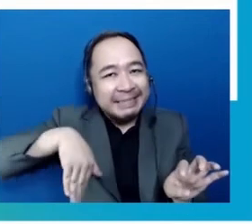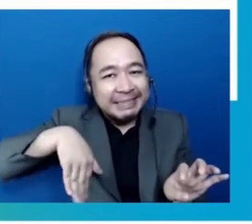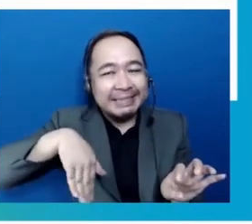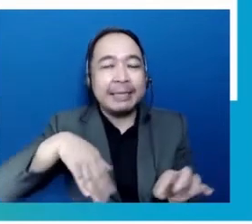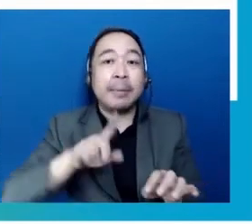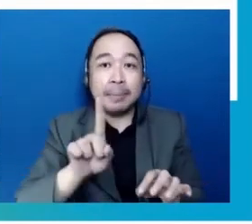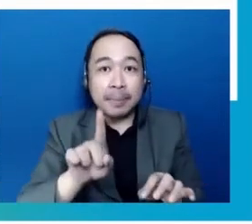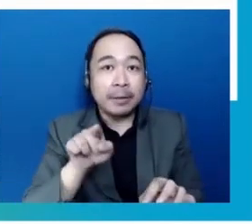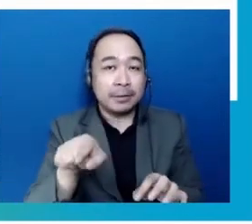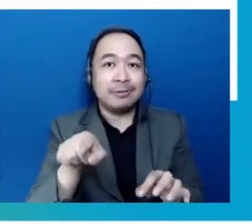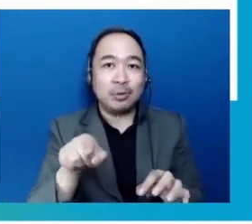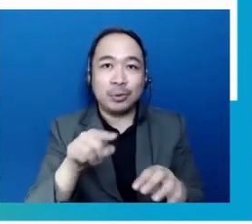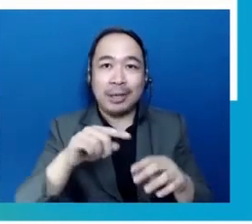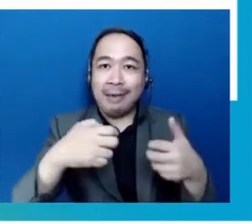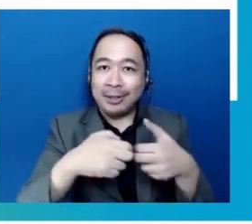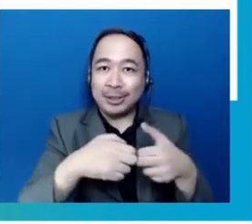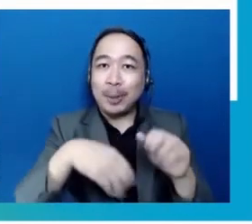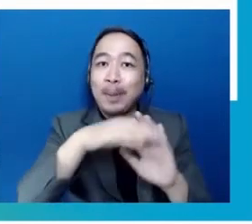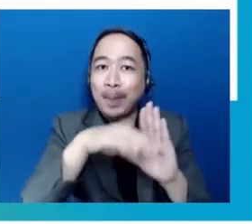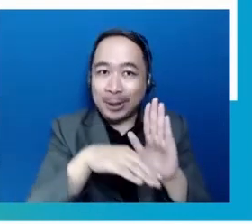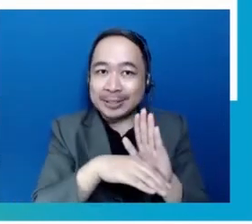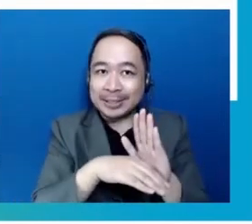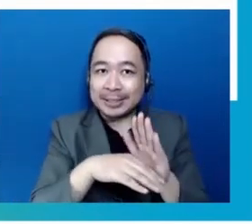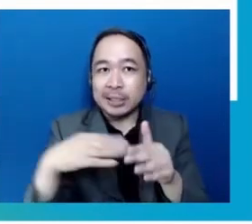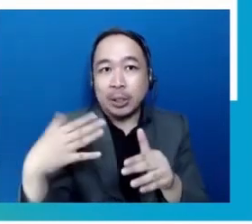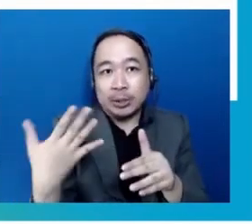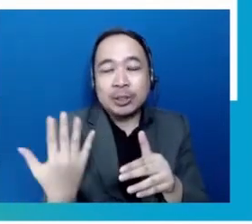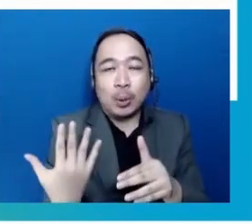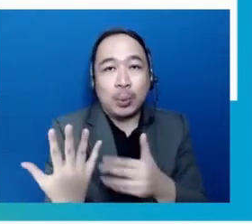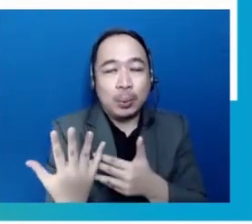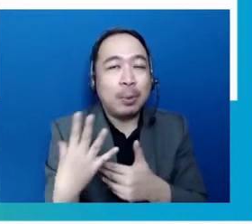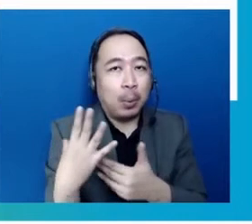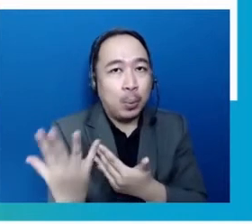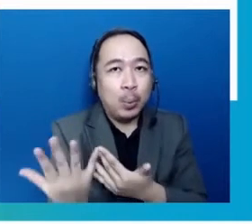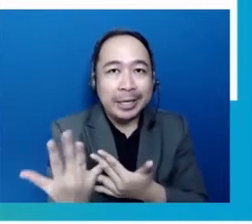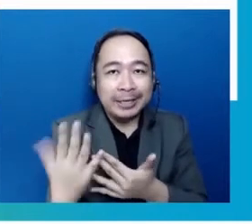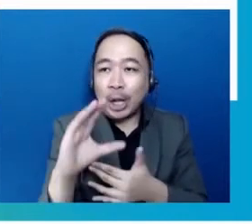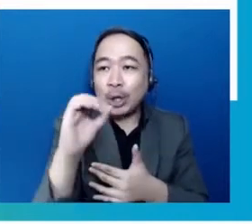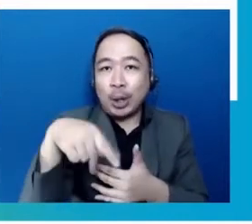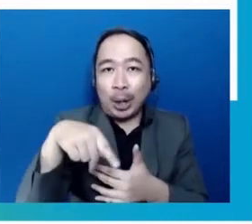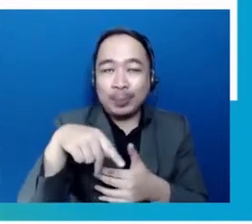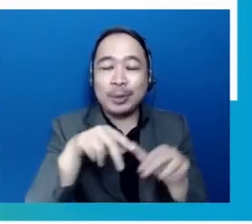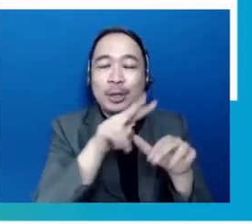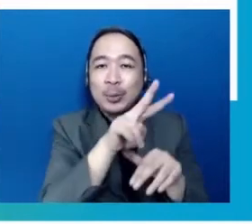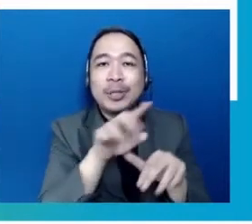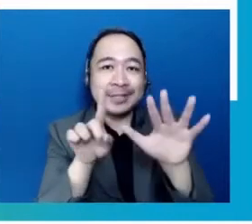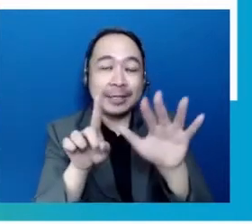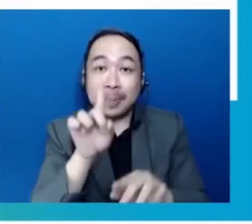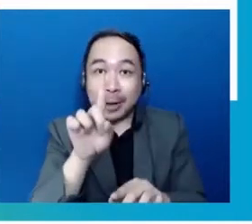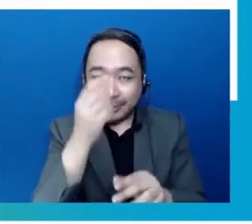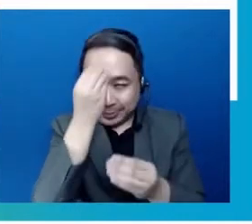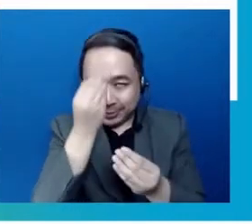policy by the timing of COP26 this year. But ADB, I can tell you that ADB will seriously